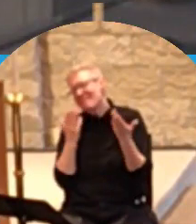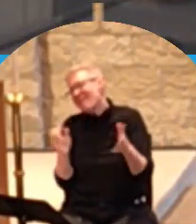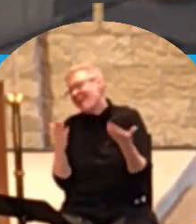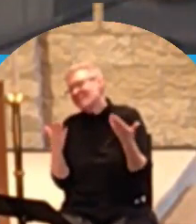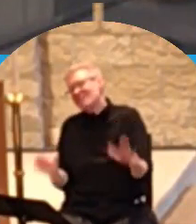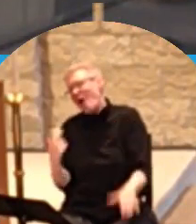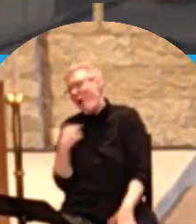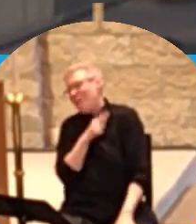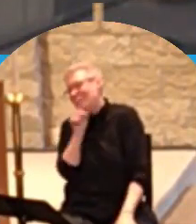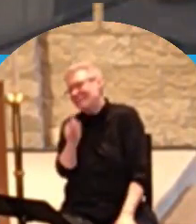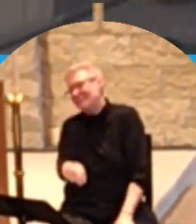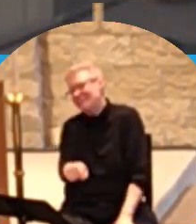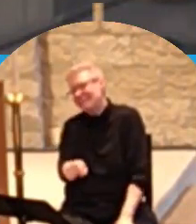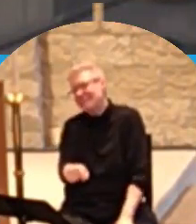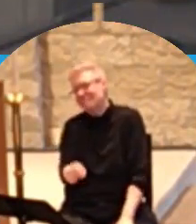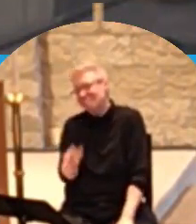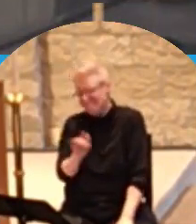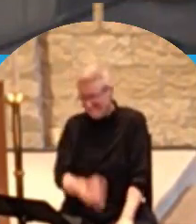Love is all you need.